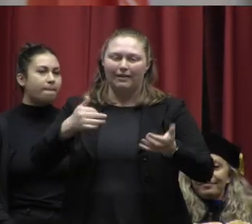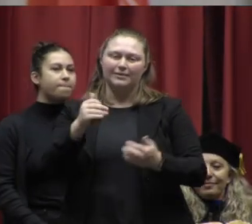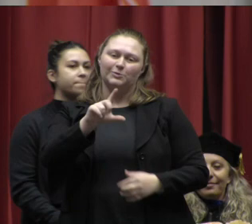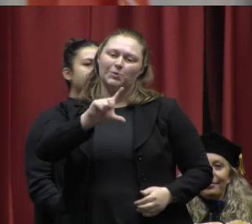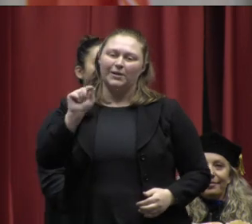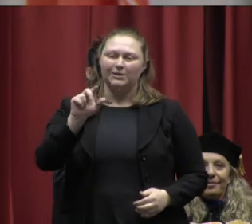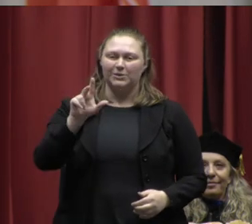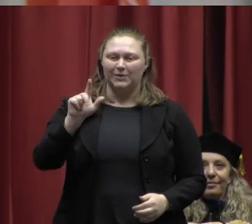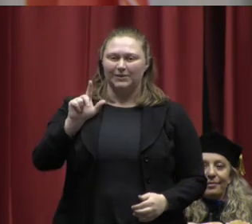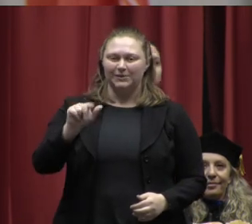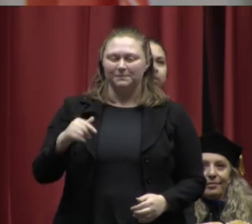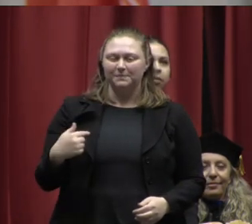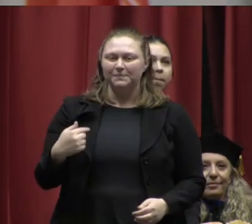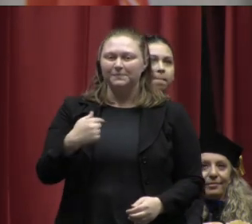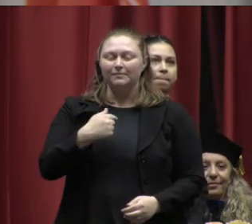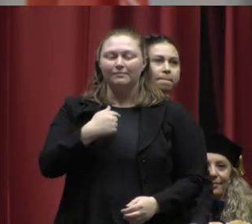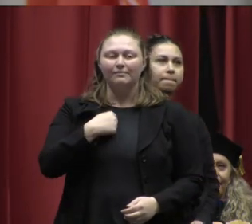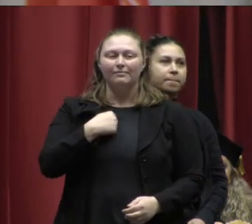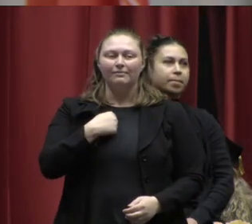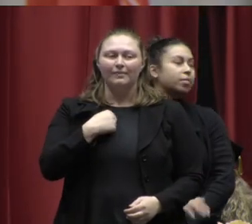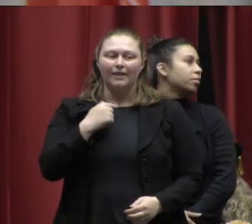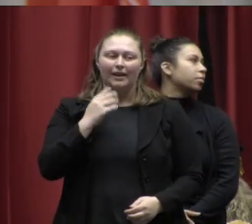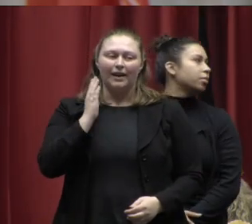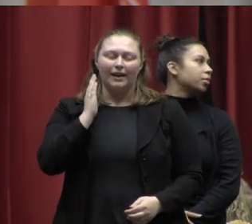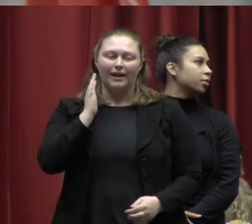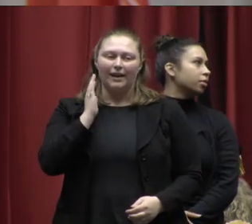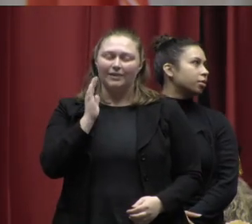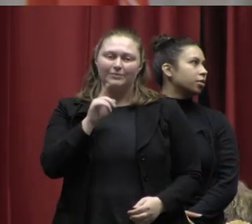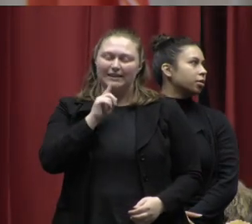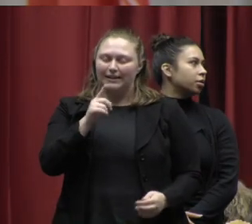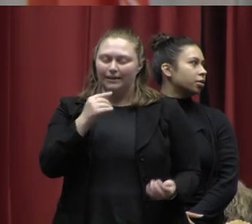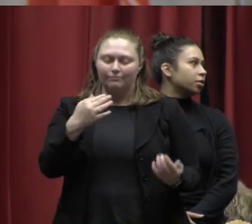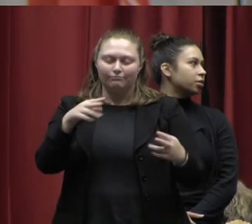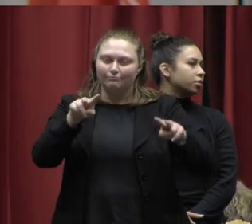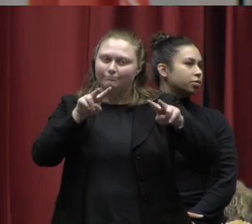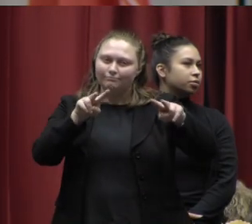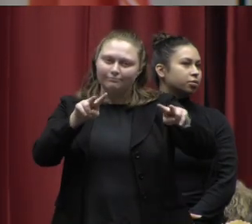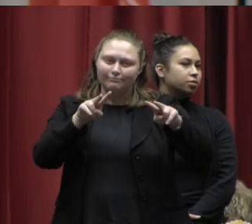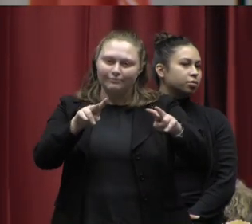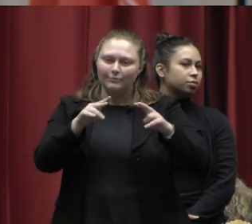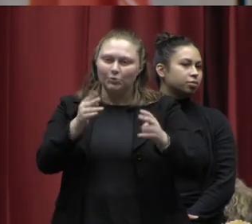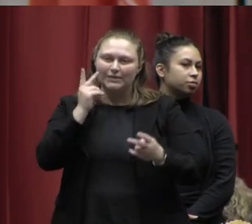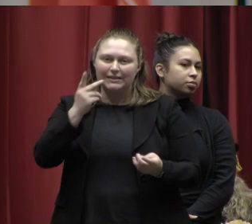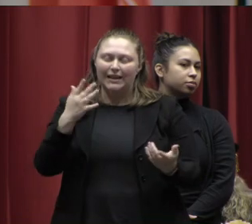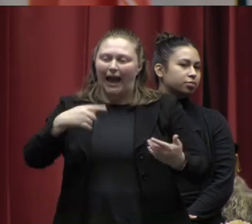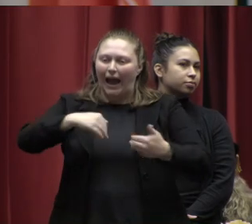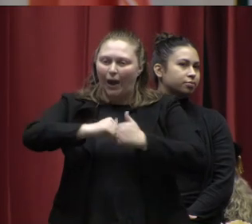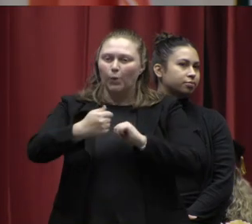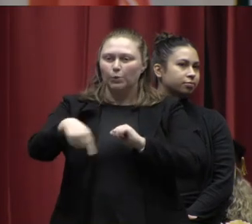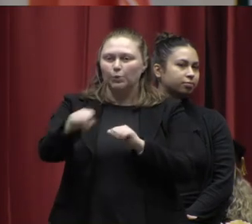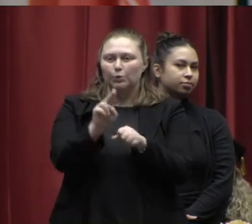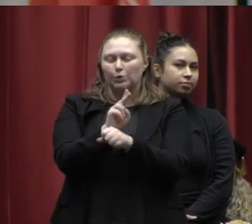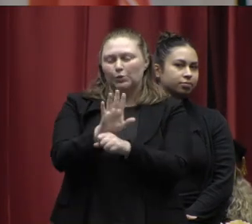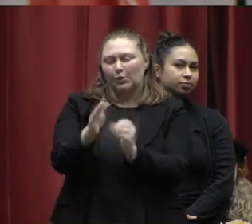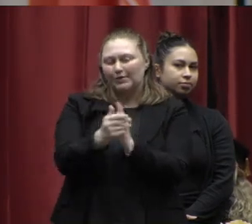2023. I will miss you, but I can't wait to see the changes that we will make using our stories. Thank